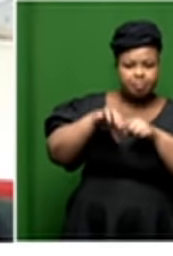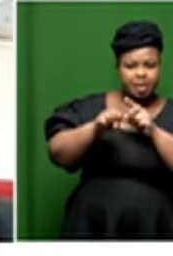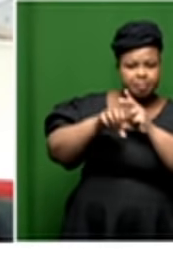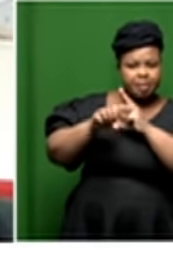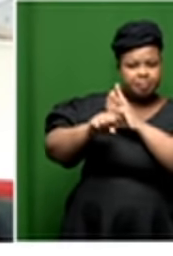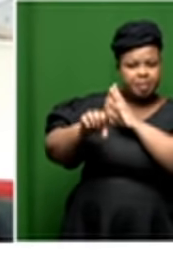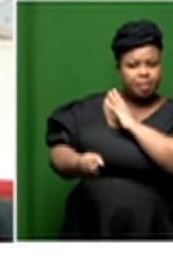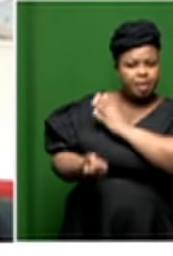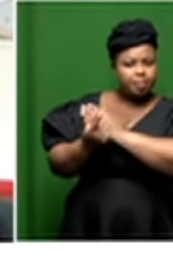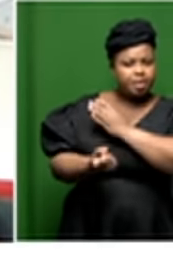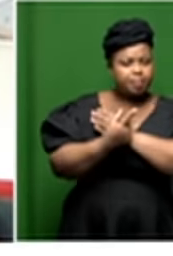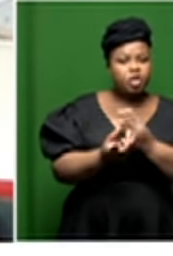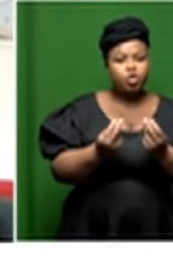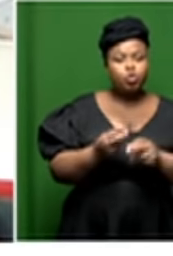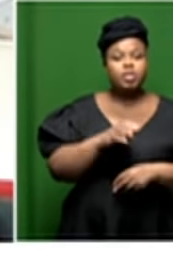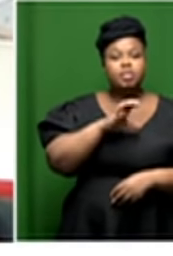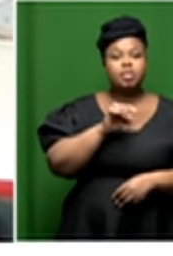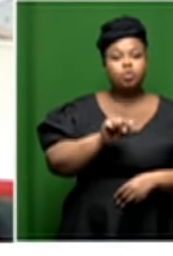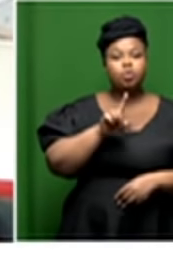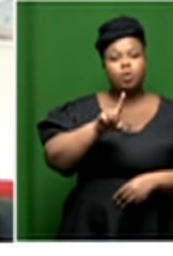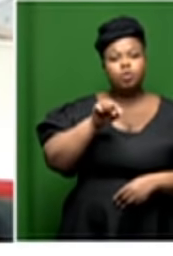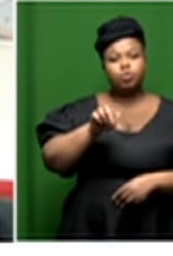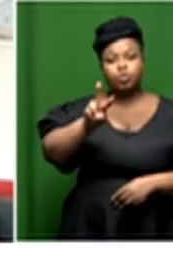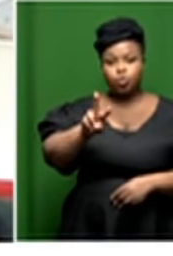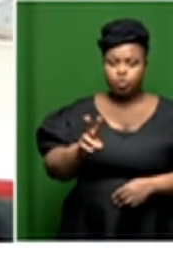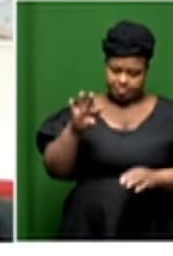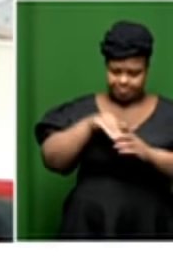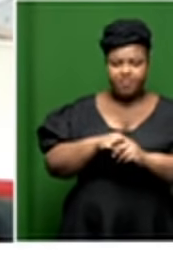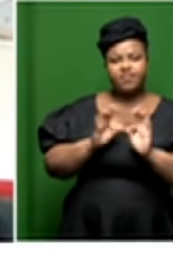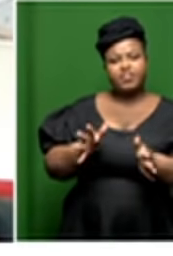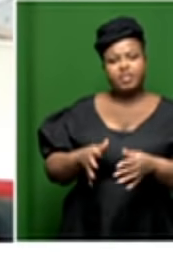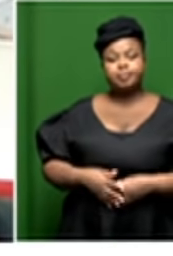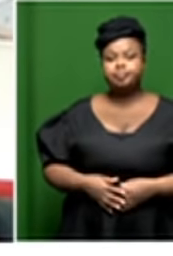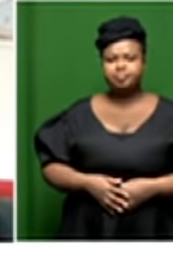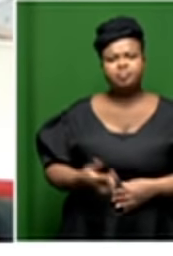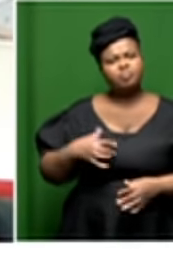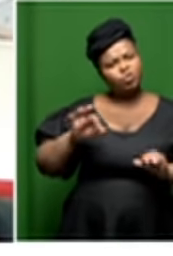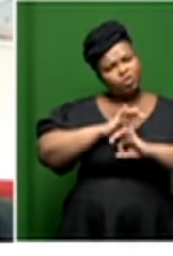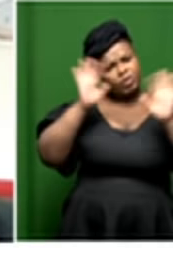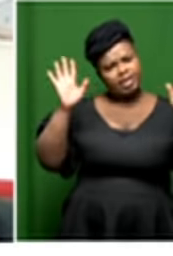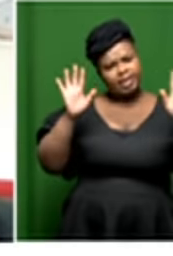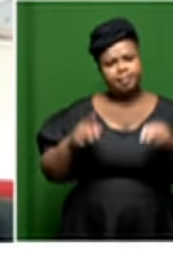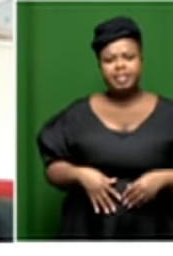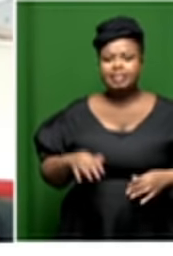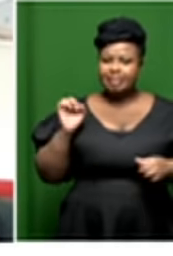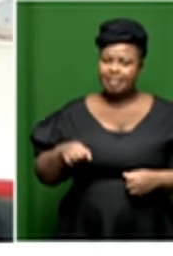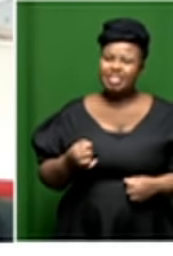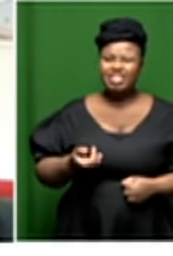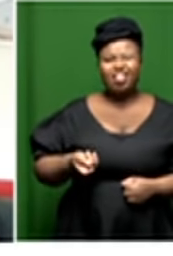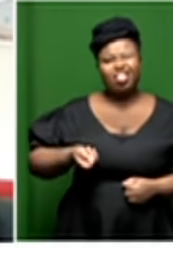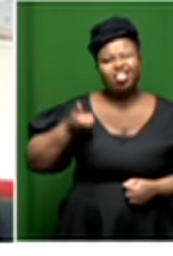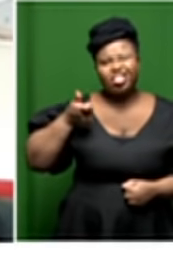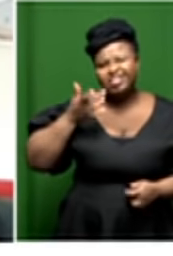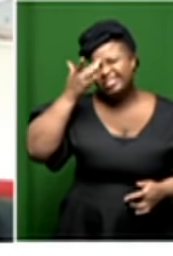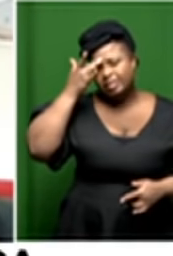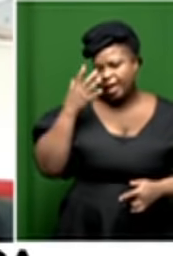as they emerge. C.1.2 was picked up as part of that activity, but I want to make it very clear that it remains at a very low level